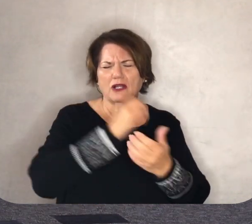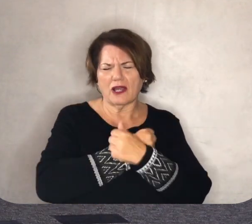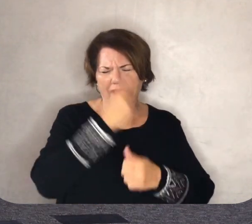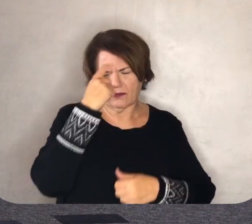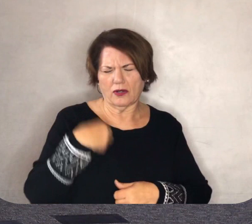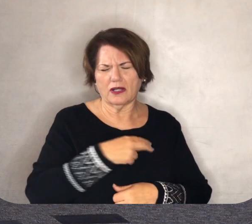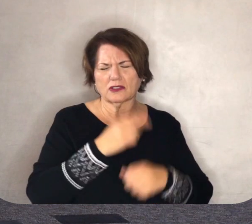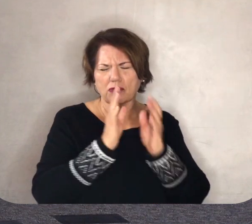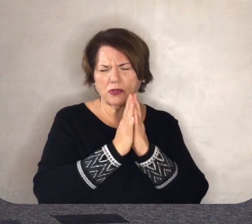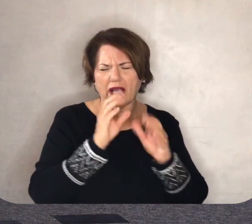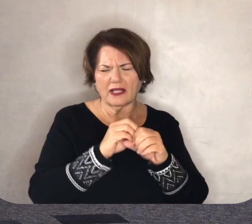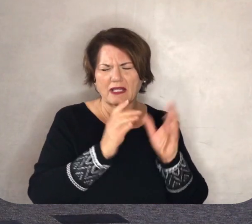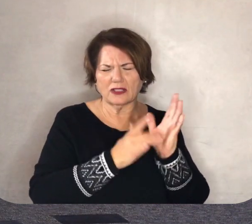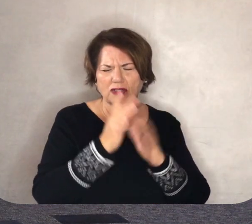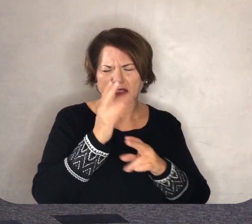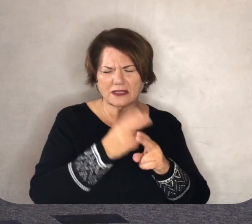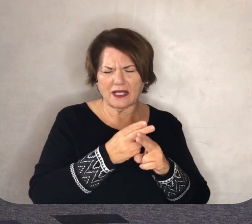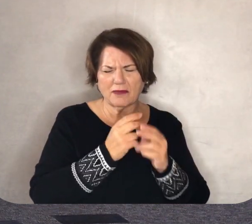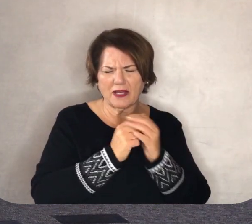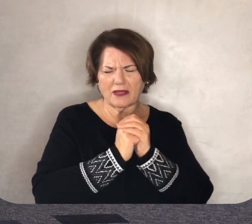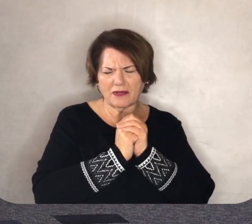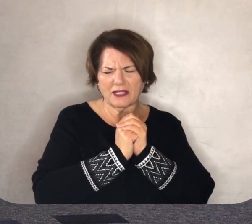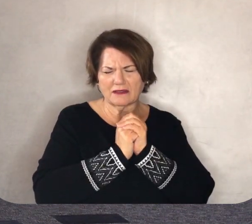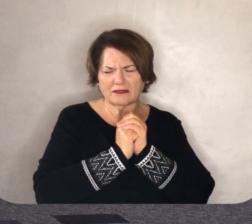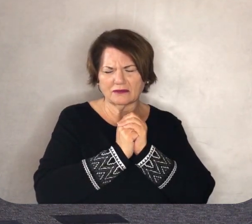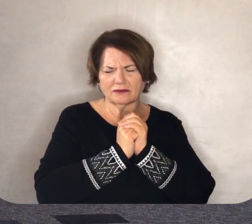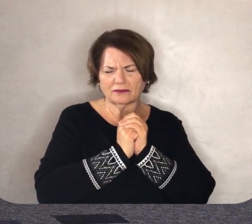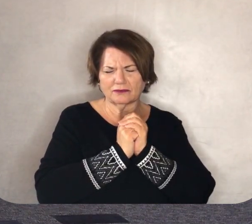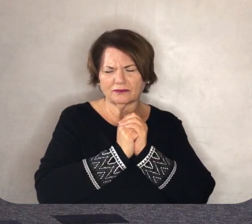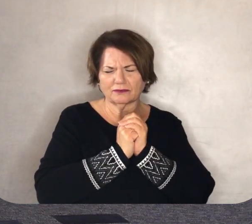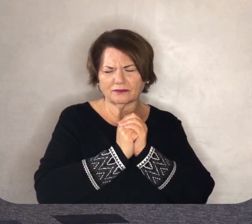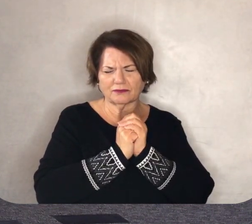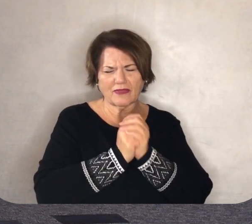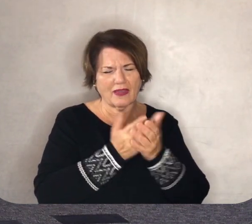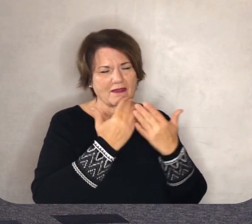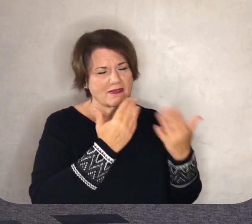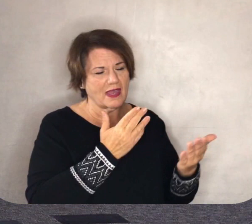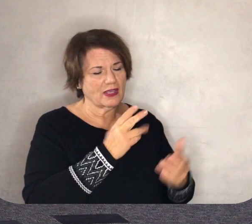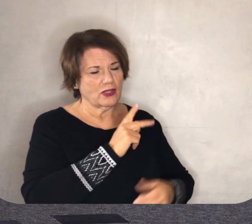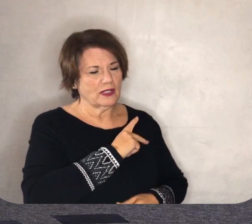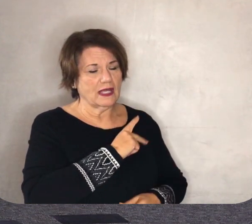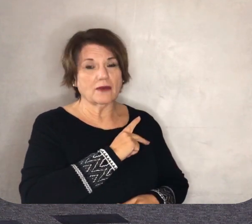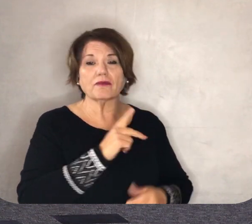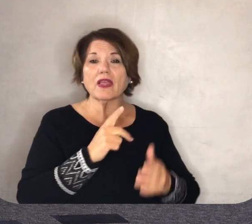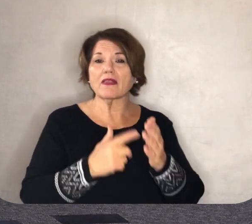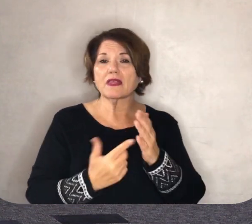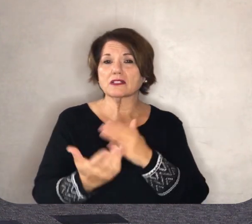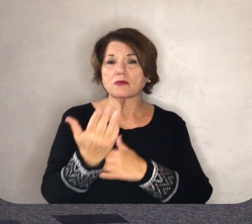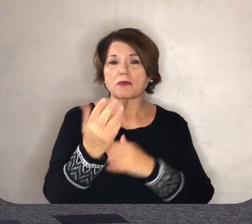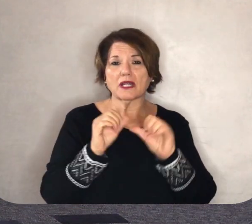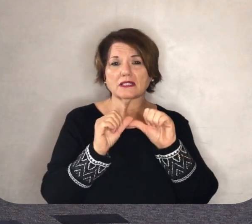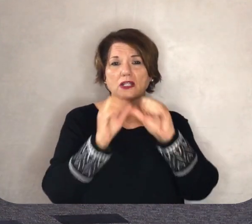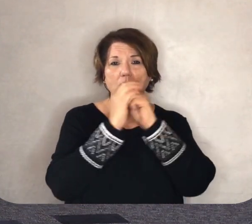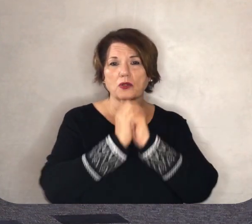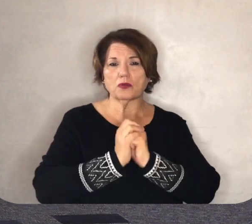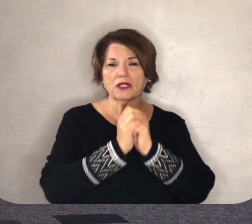pray these things in Jesus' name. Amen. Amen. Thank you, Keenan. Well, this morning we continue now in our worship